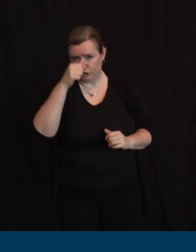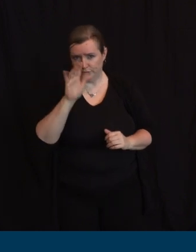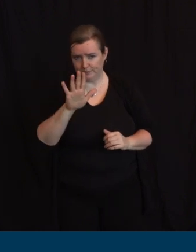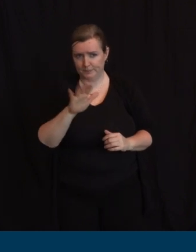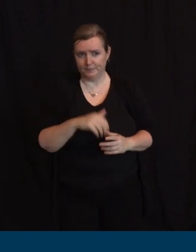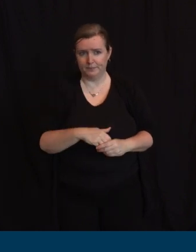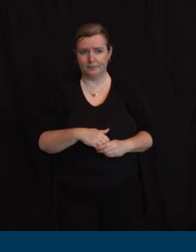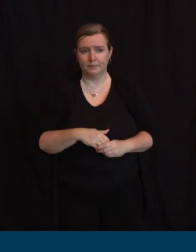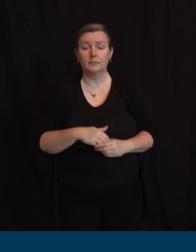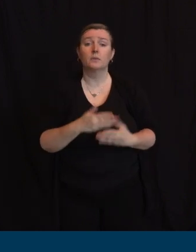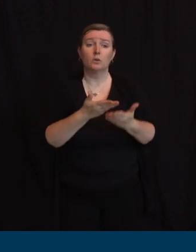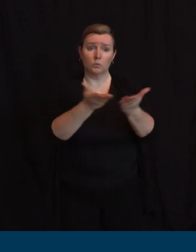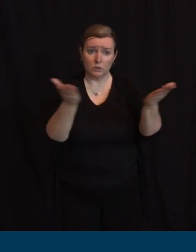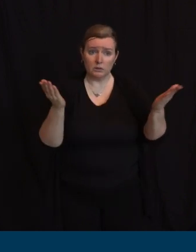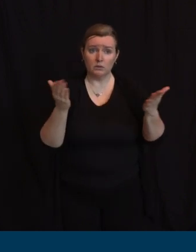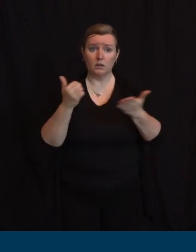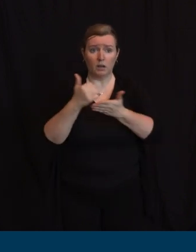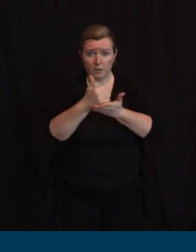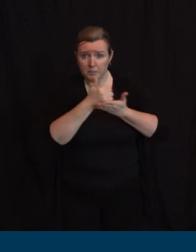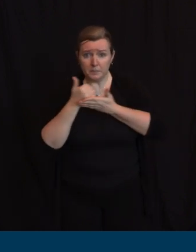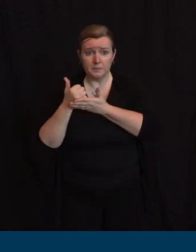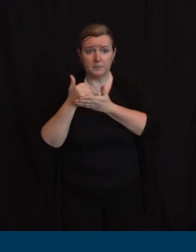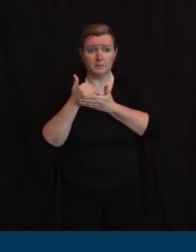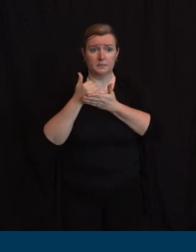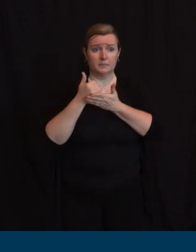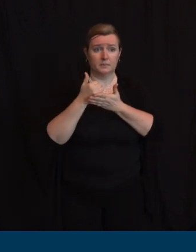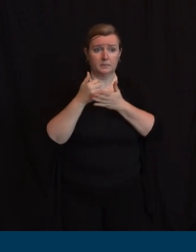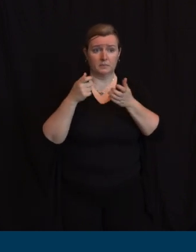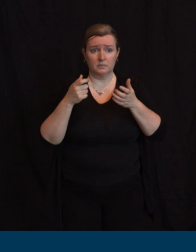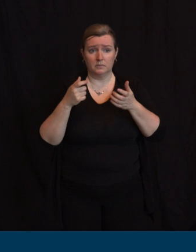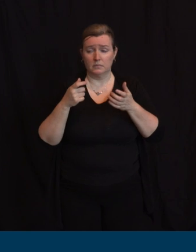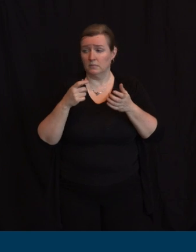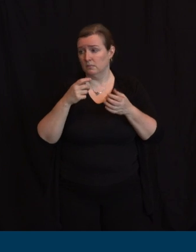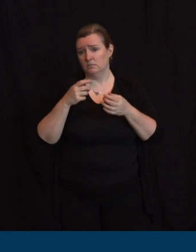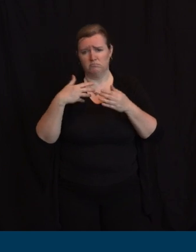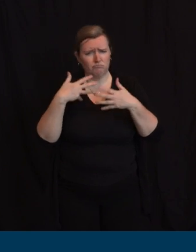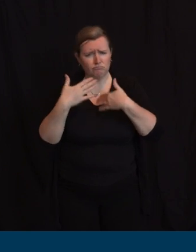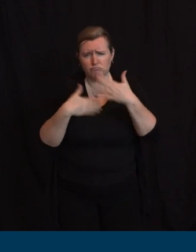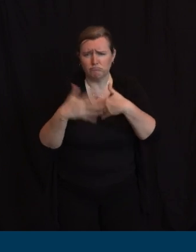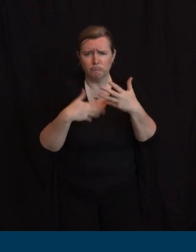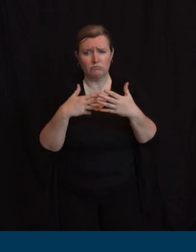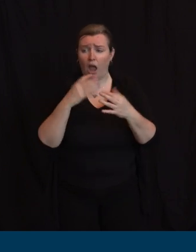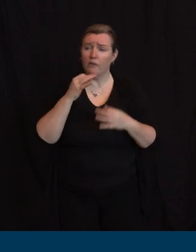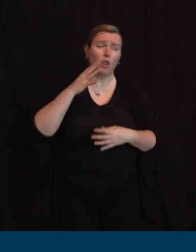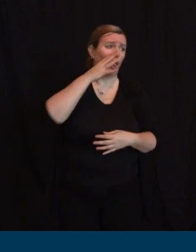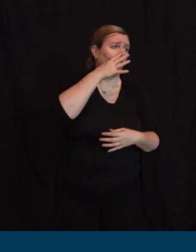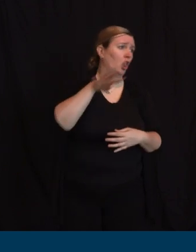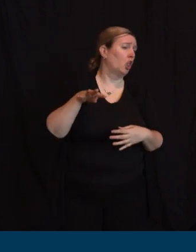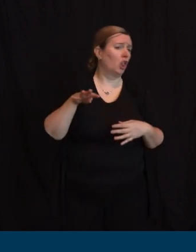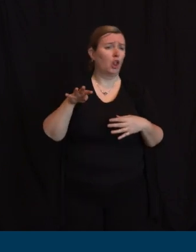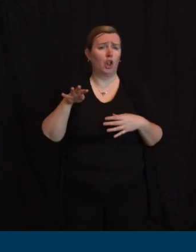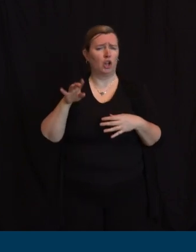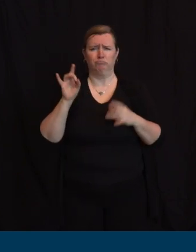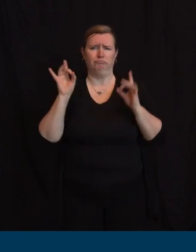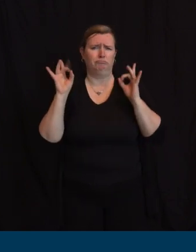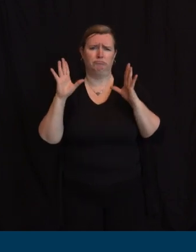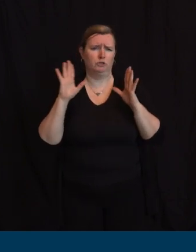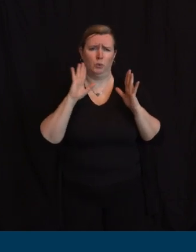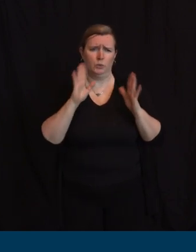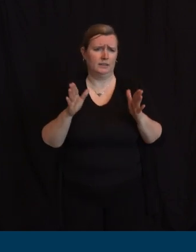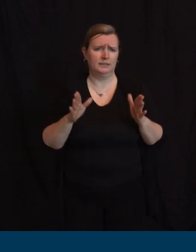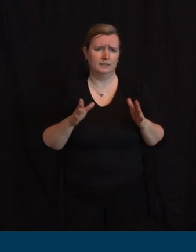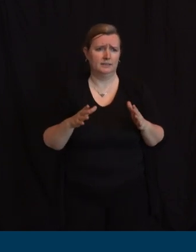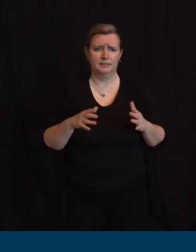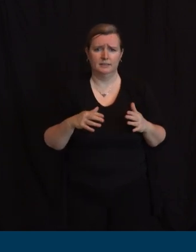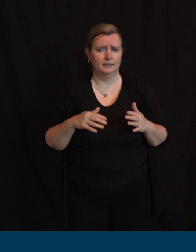we go off the wagon, not to use that phrase lightly, but if we let our hair down right now, we could blow all the progress